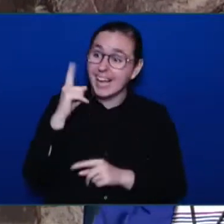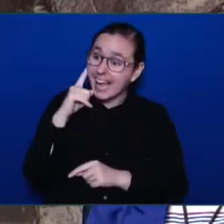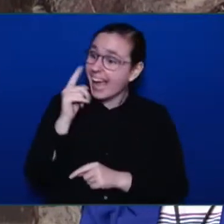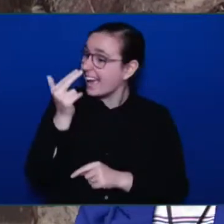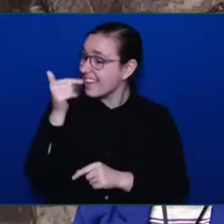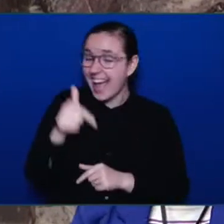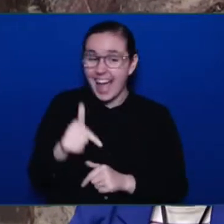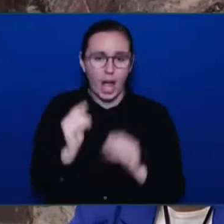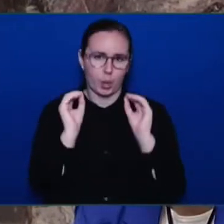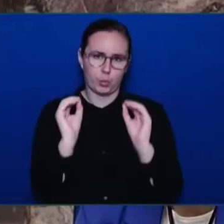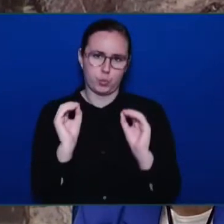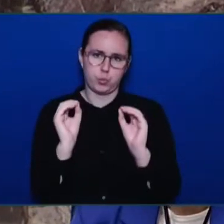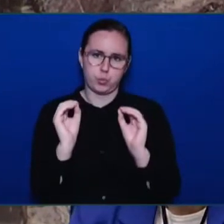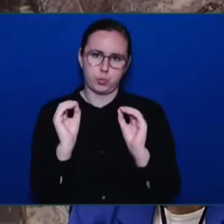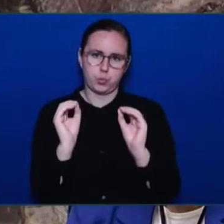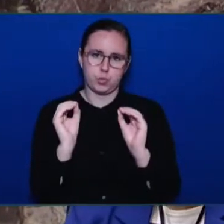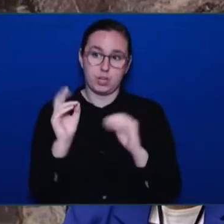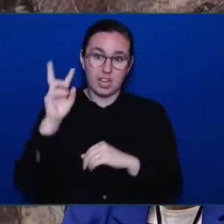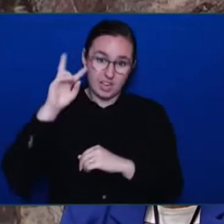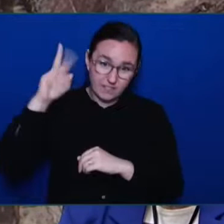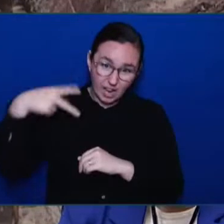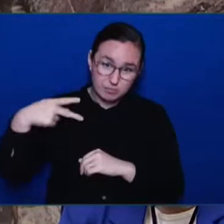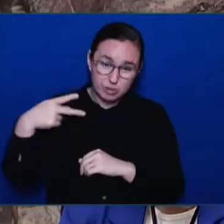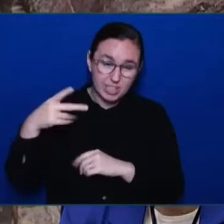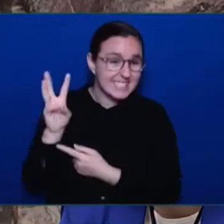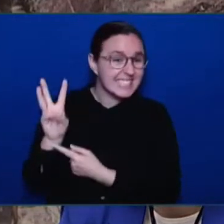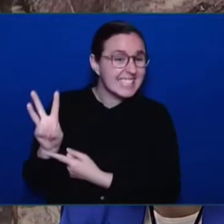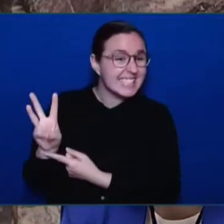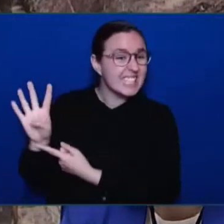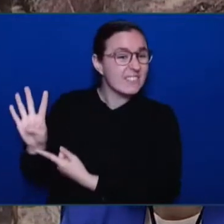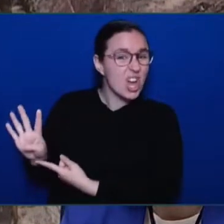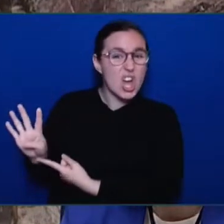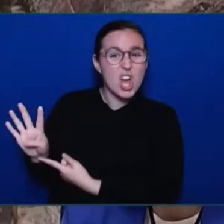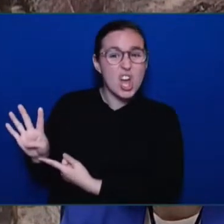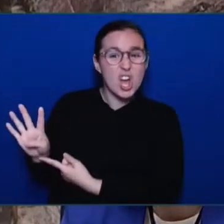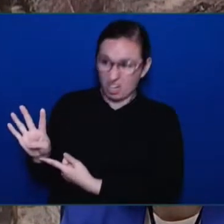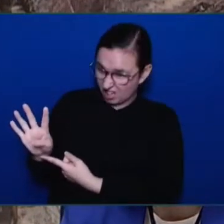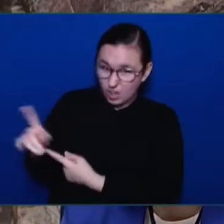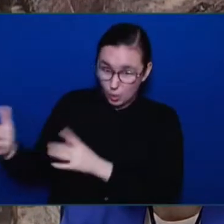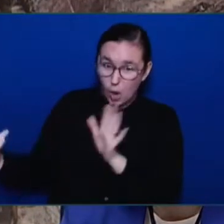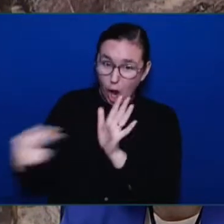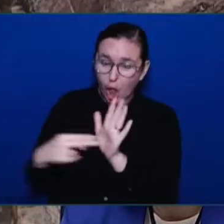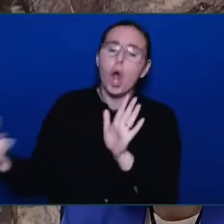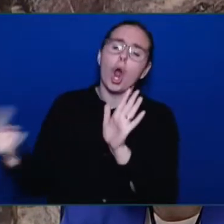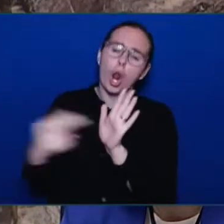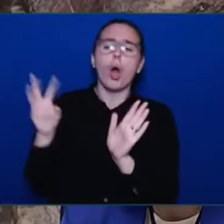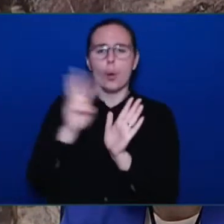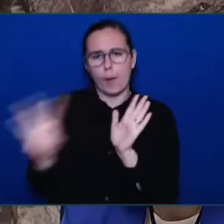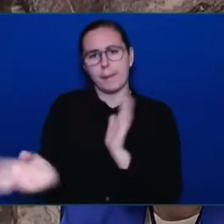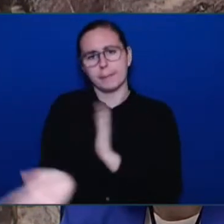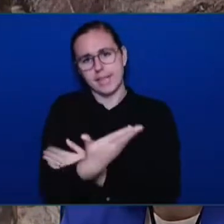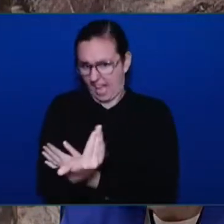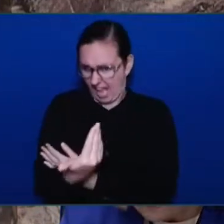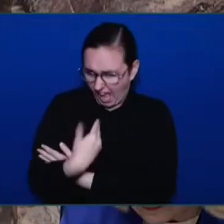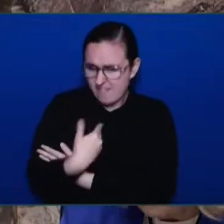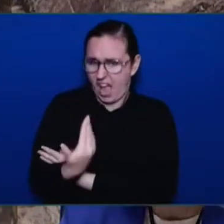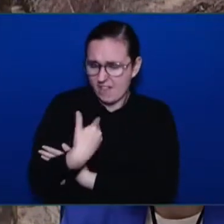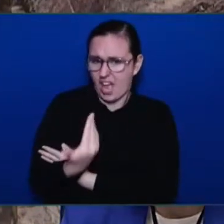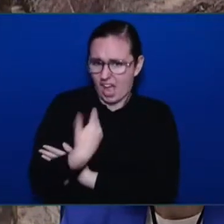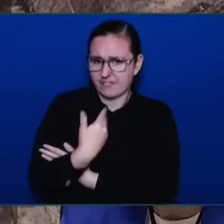And if the minister doesn't want to check it out, go to the website. Because you know what? To the minister, there are names